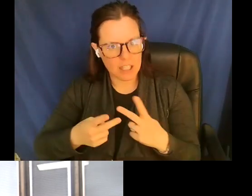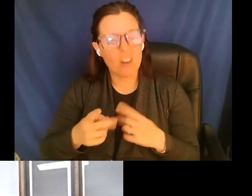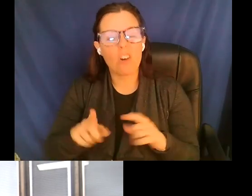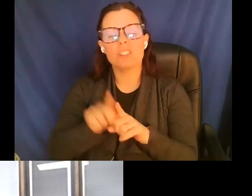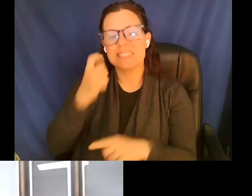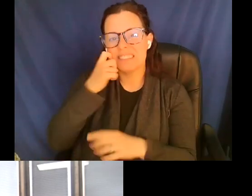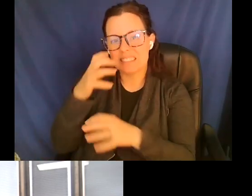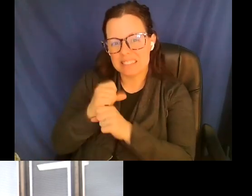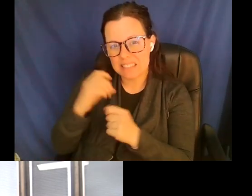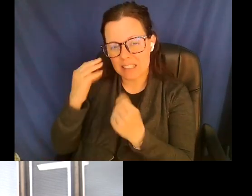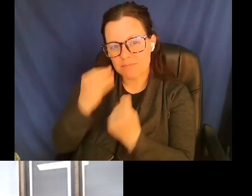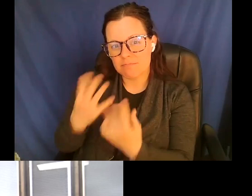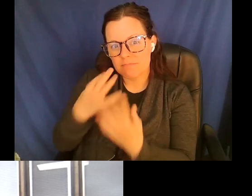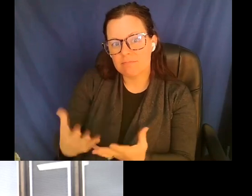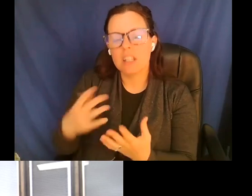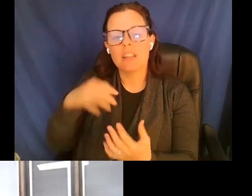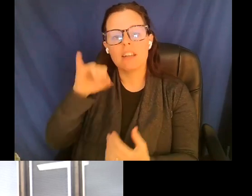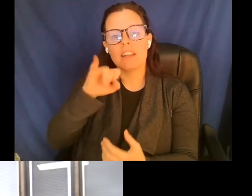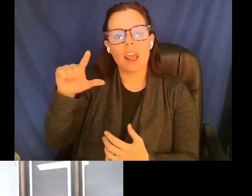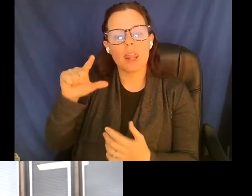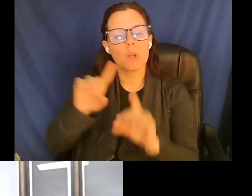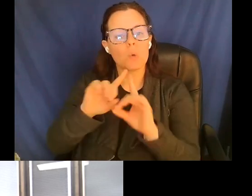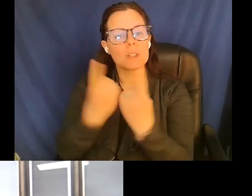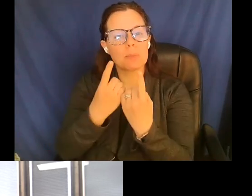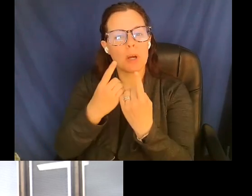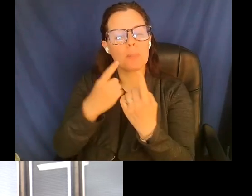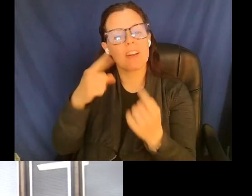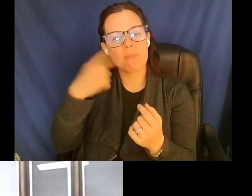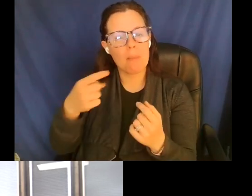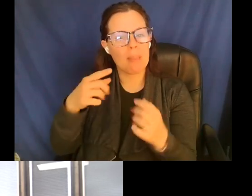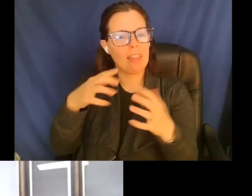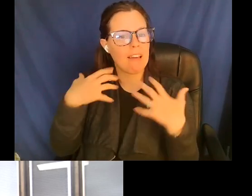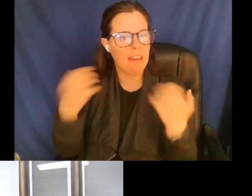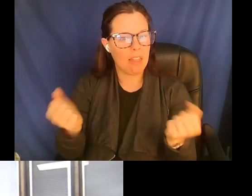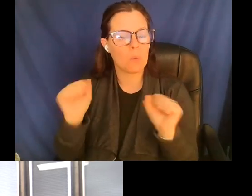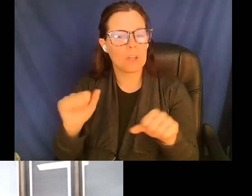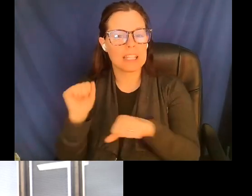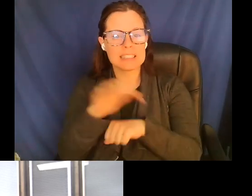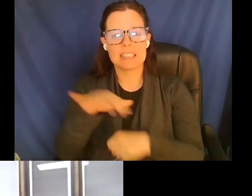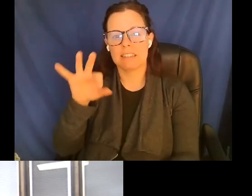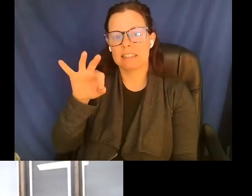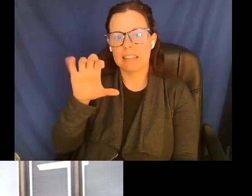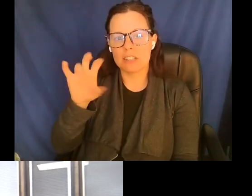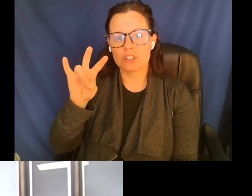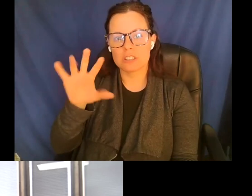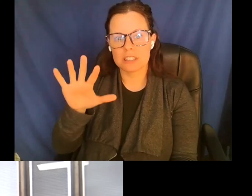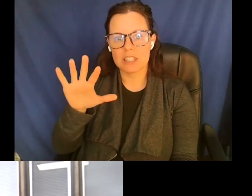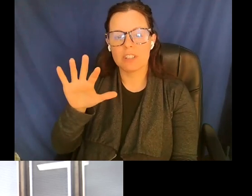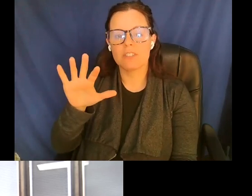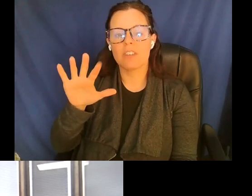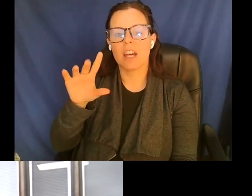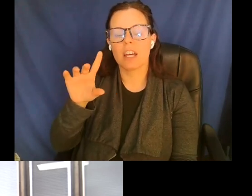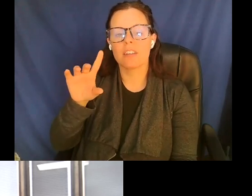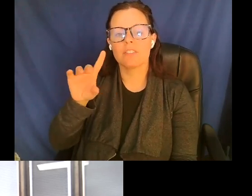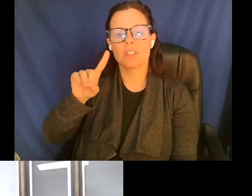the Illinois Department of Public Health that we can send 975 doses of Pfizer to